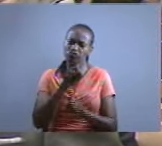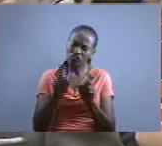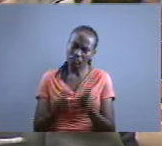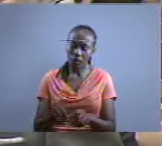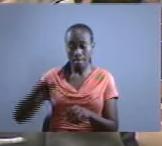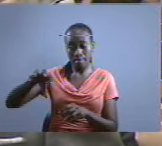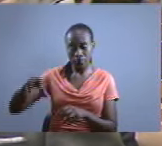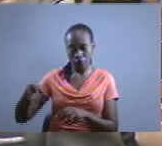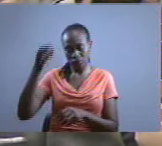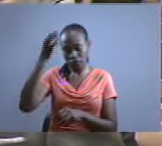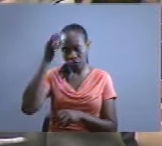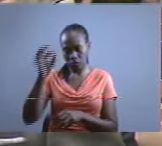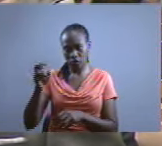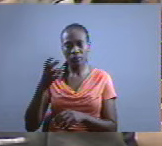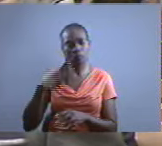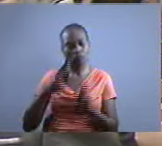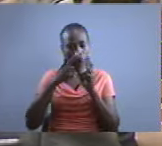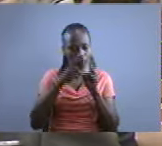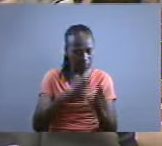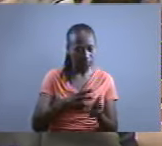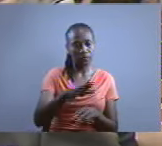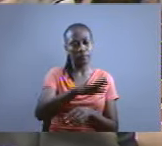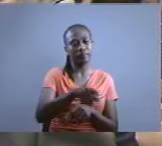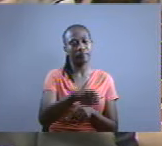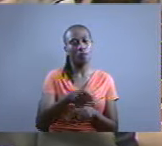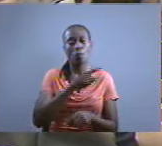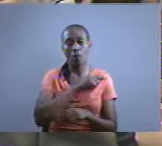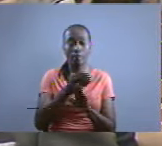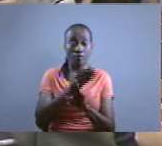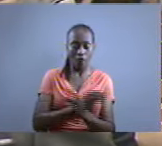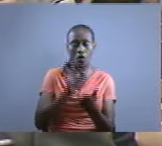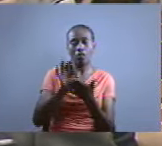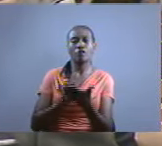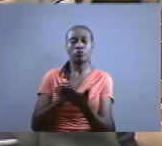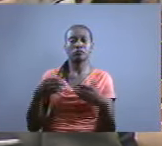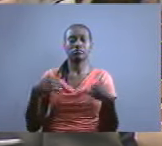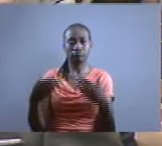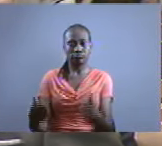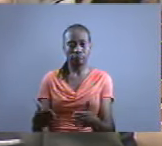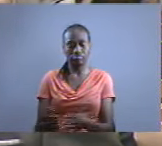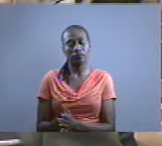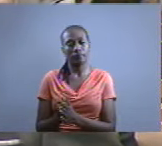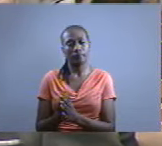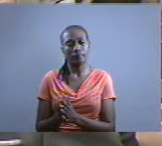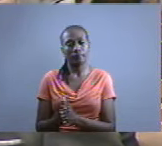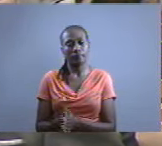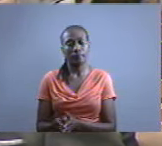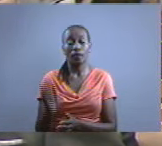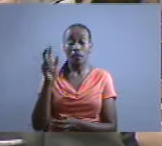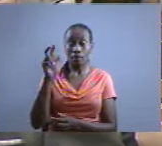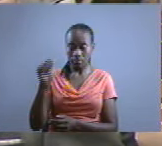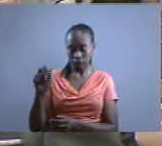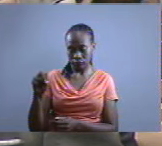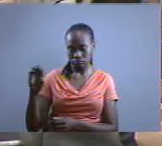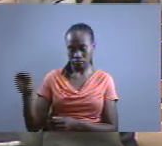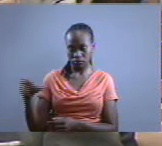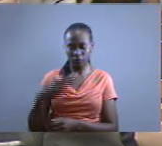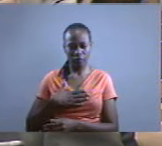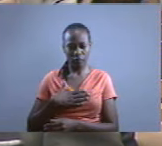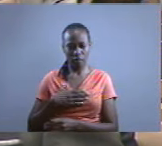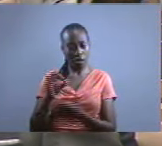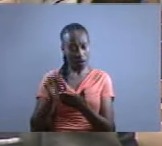has decided to go to Ngoma because of the by-election. But the ANC was contesting this election, not the